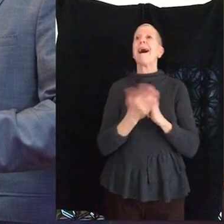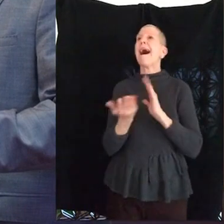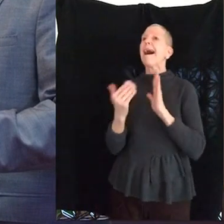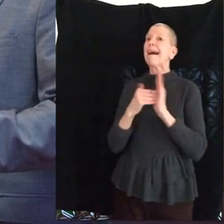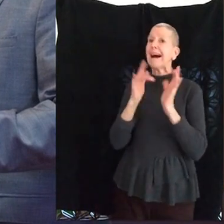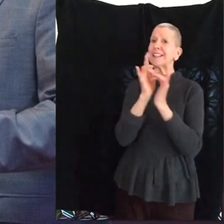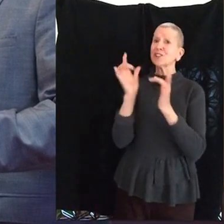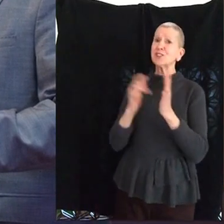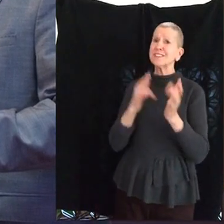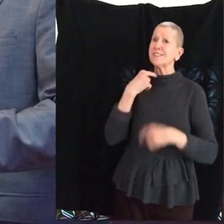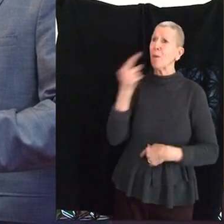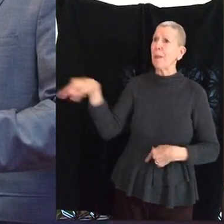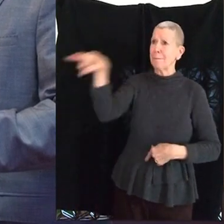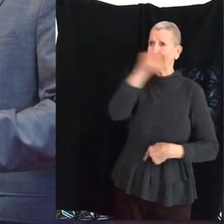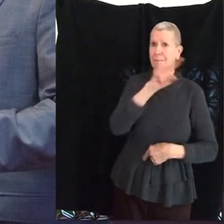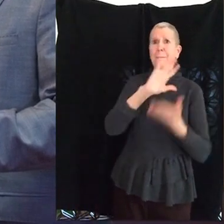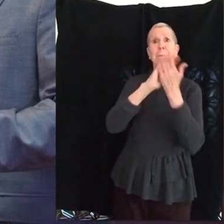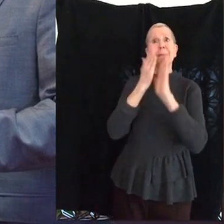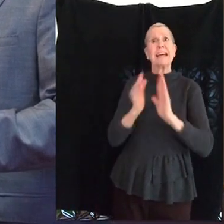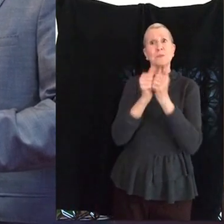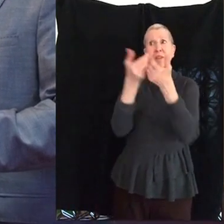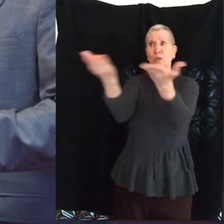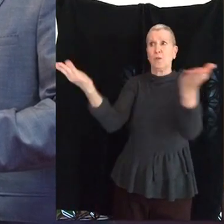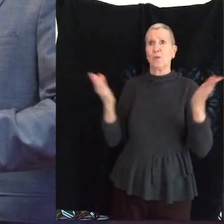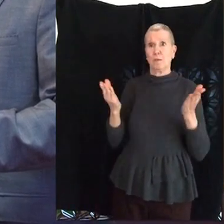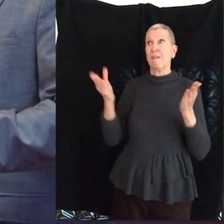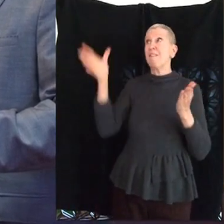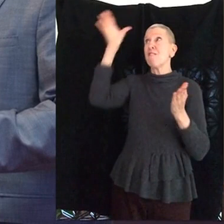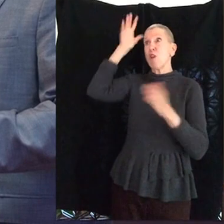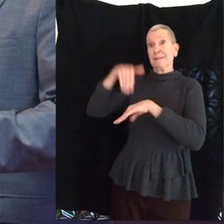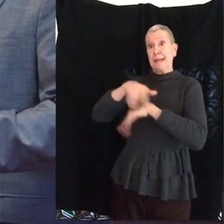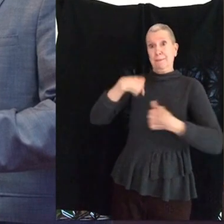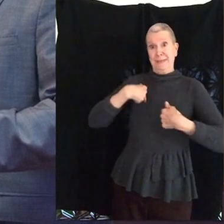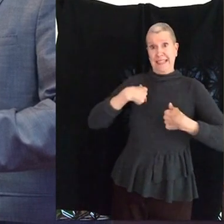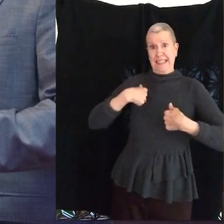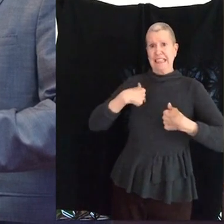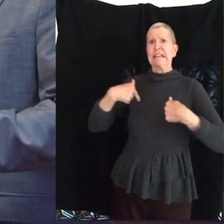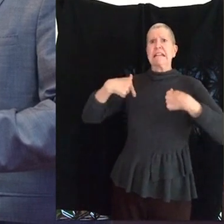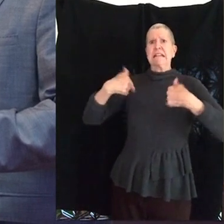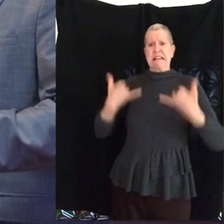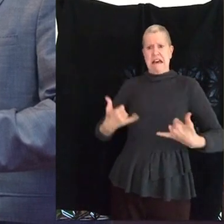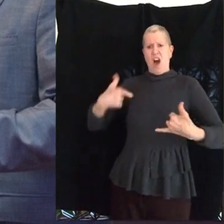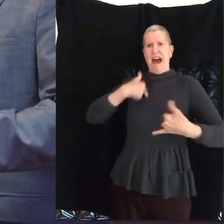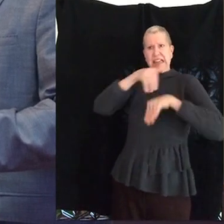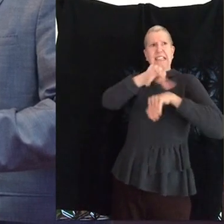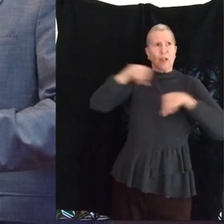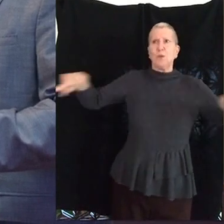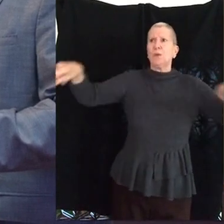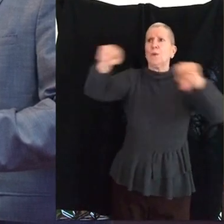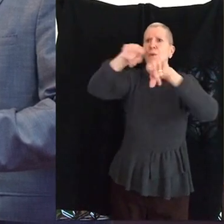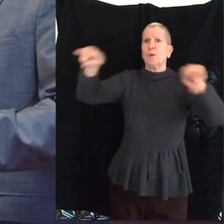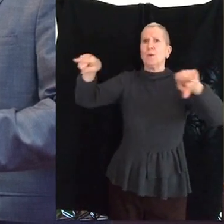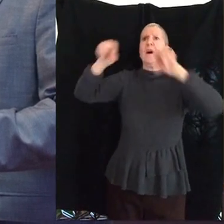Peace be with you. As the Father has sent me, so I send you. When he had said this,